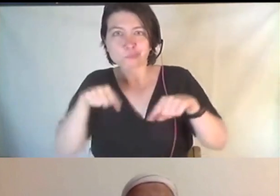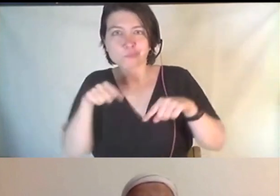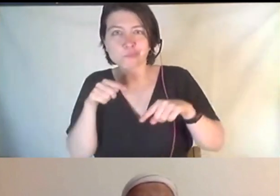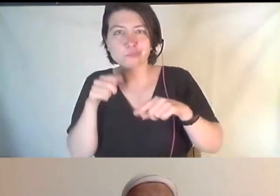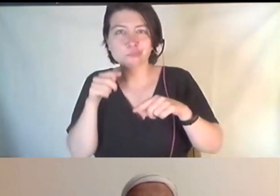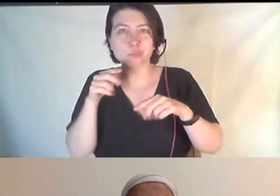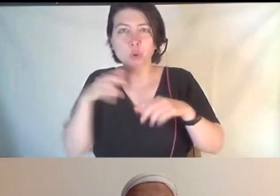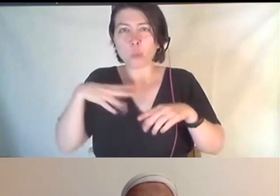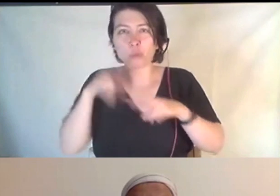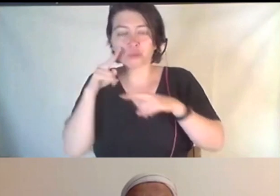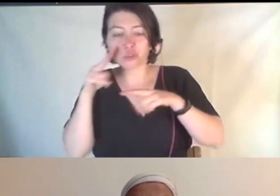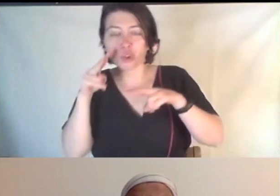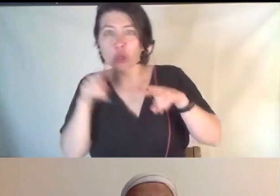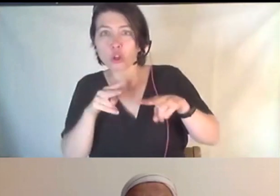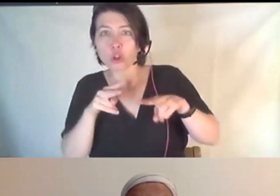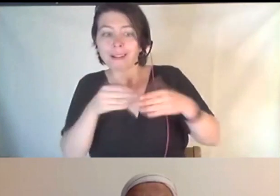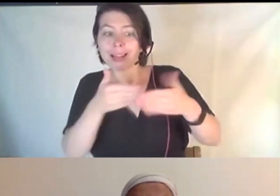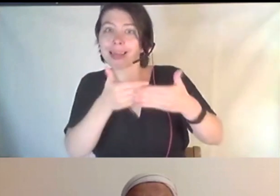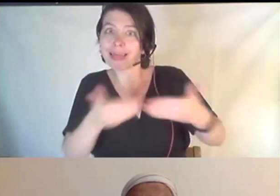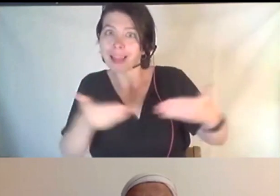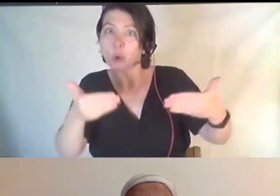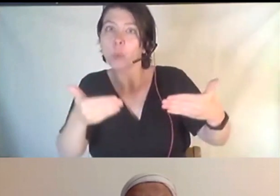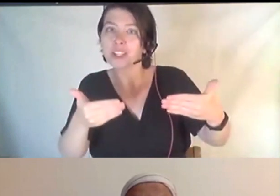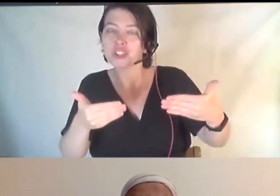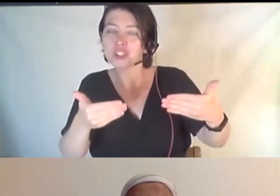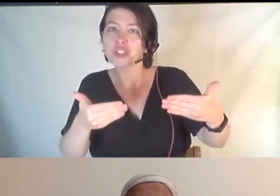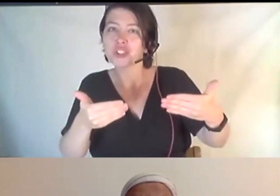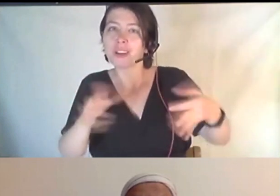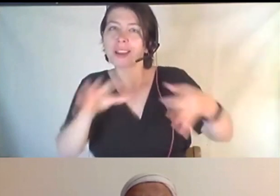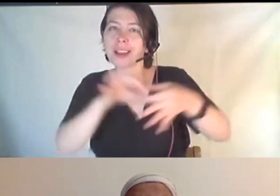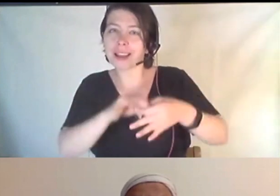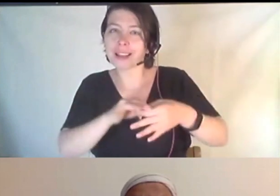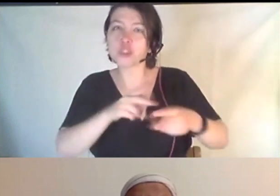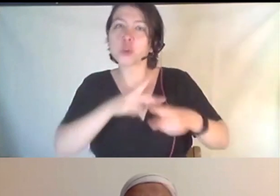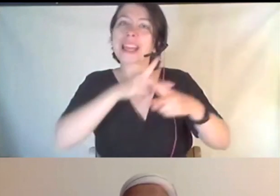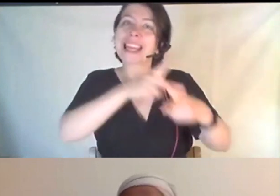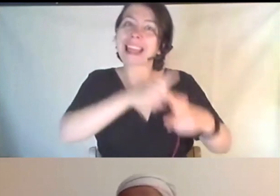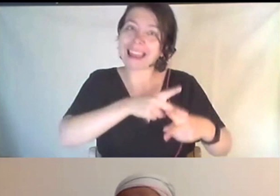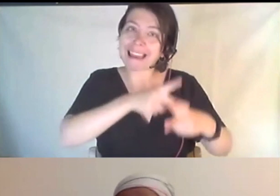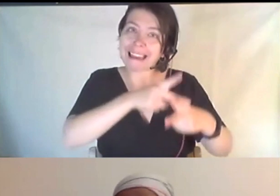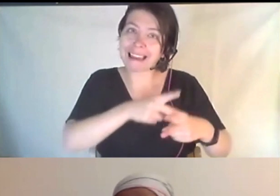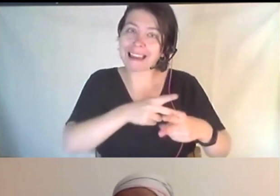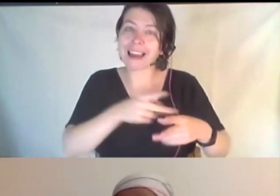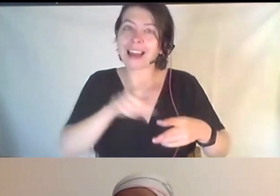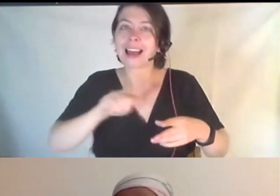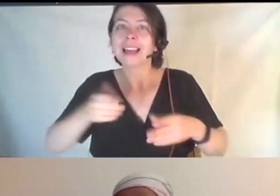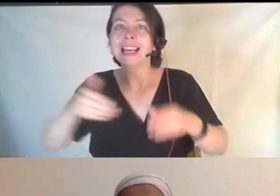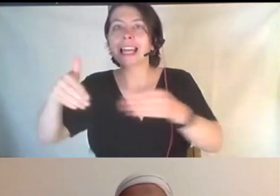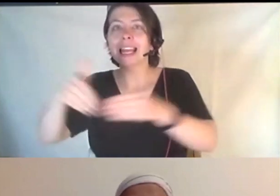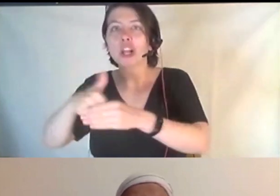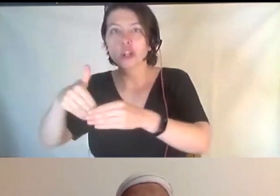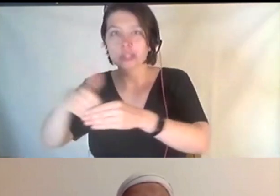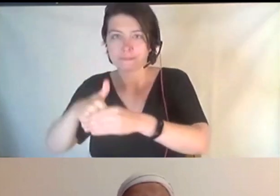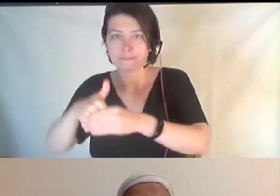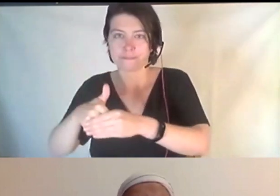of care and inclusivity, which both words have pervaded the UK art worlds in